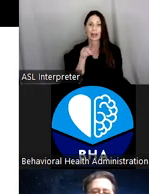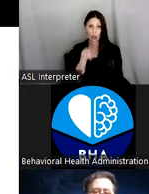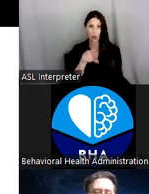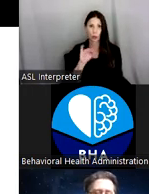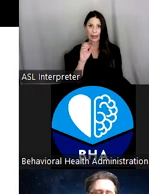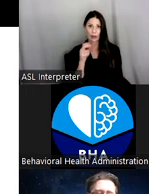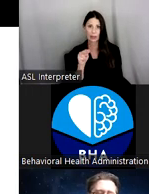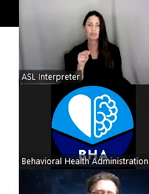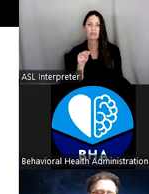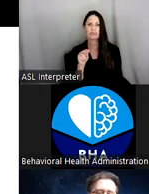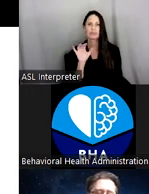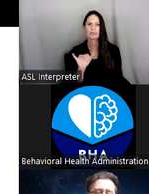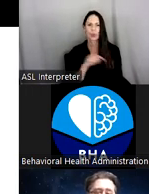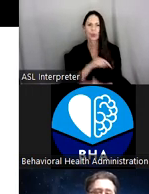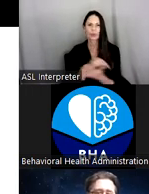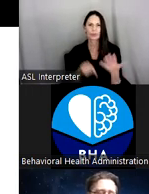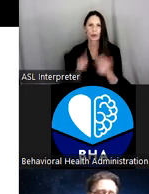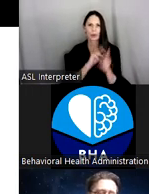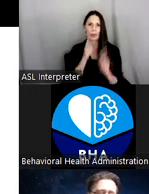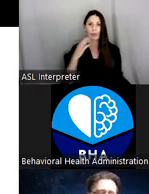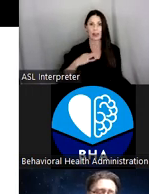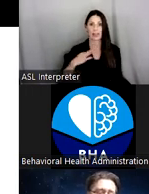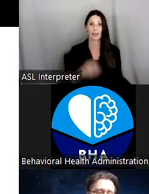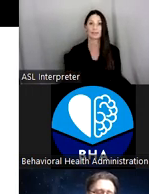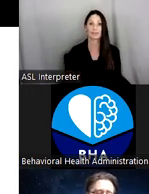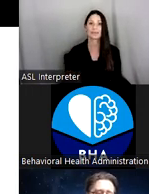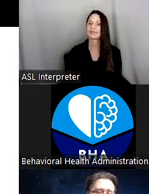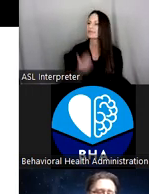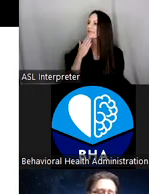good. That's it. thank you, Seth.